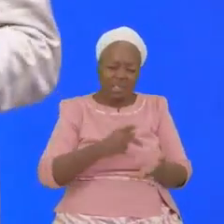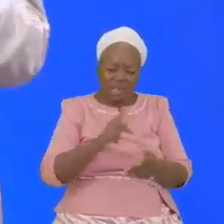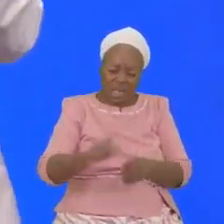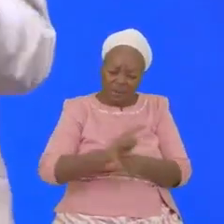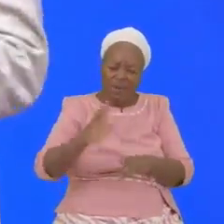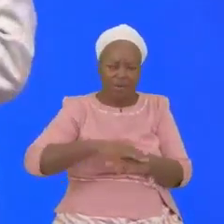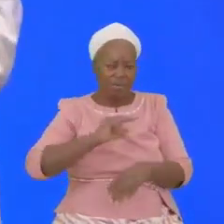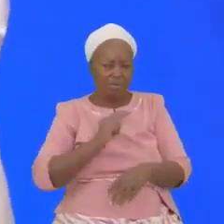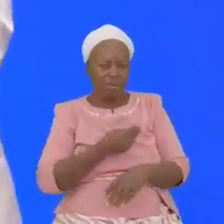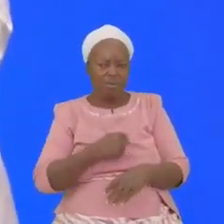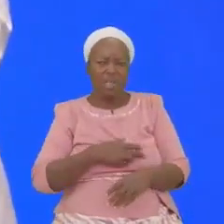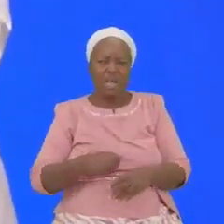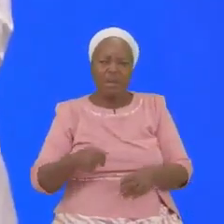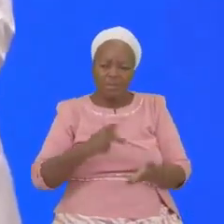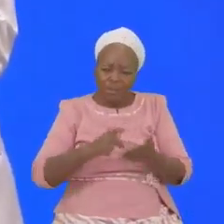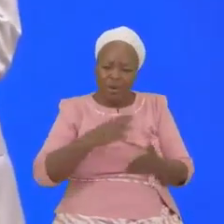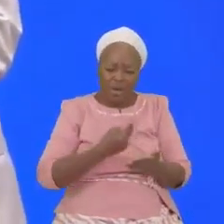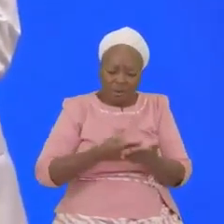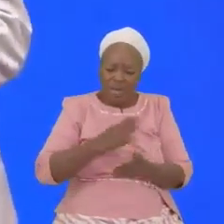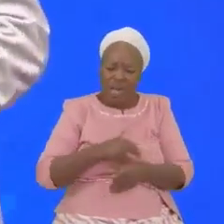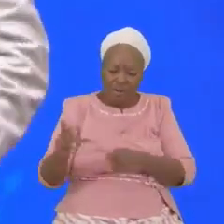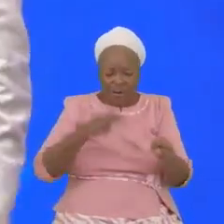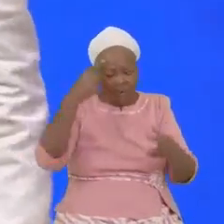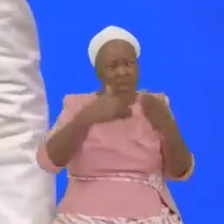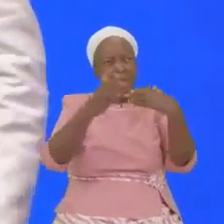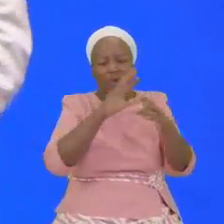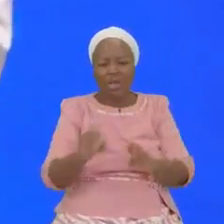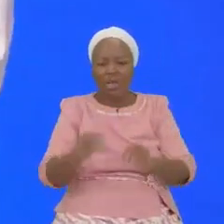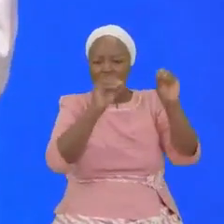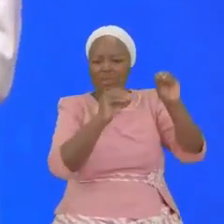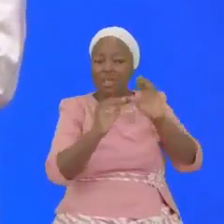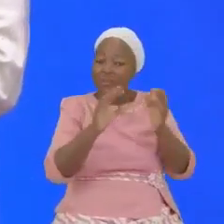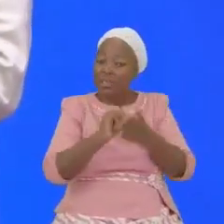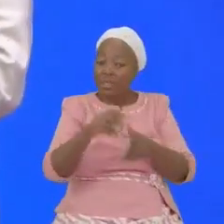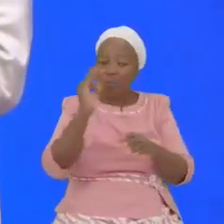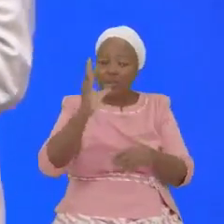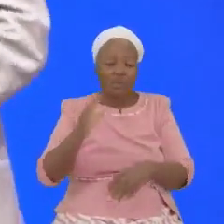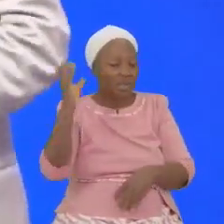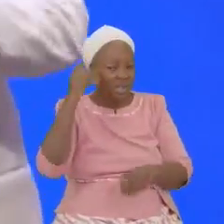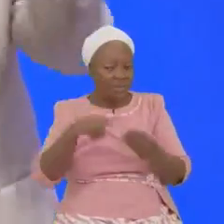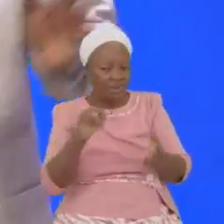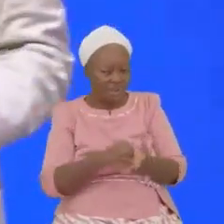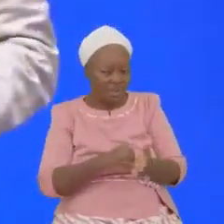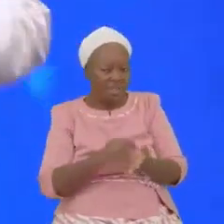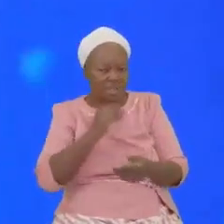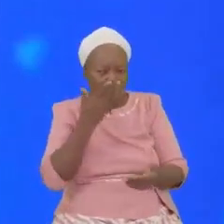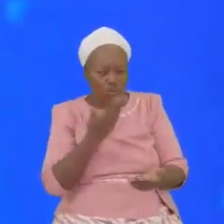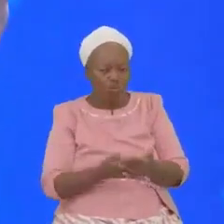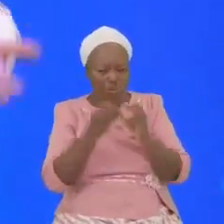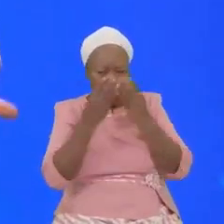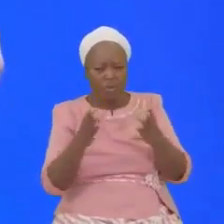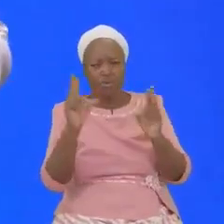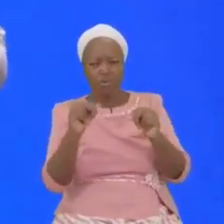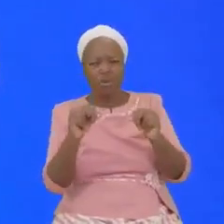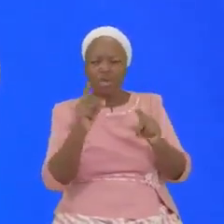to be ready for heaven and the rapture, if he hears that, is that a good report? No, then don't do it. Because